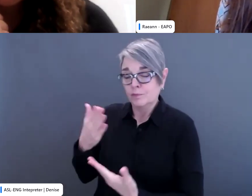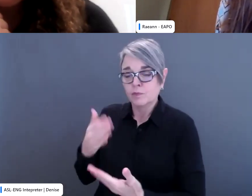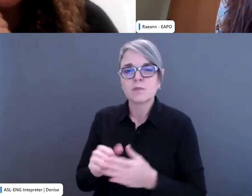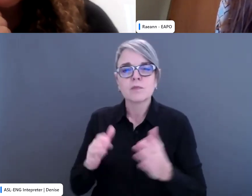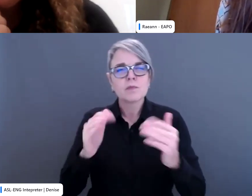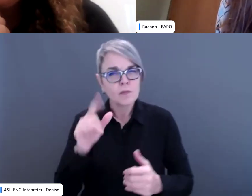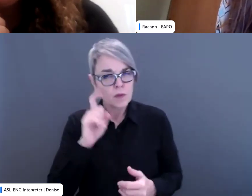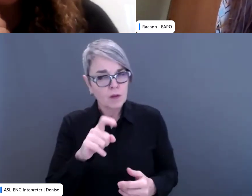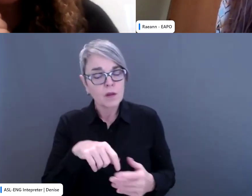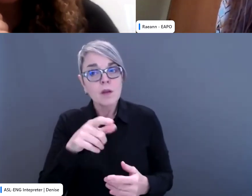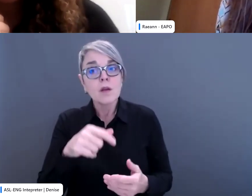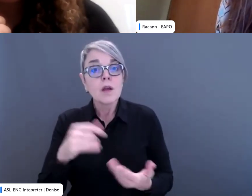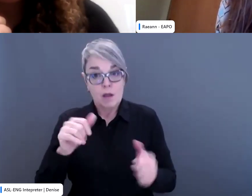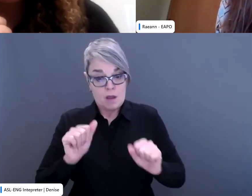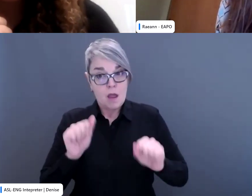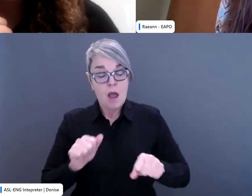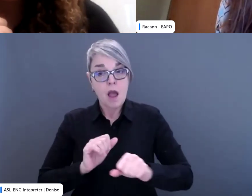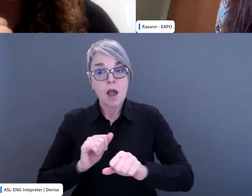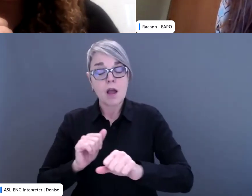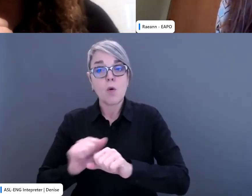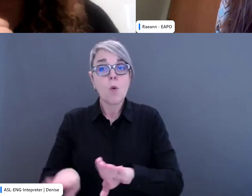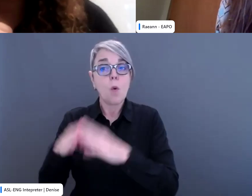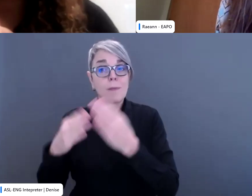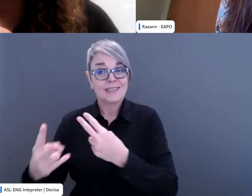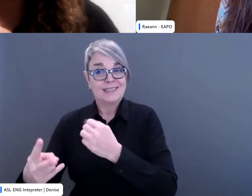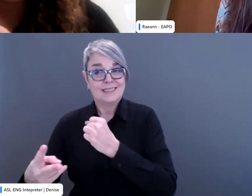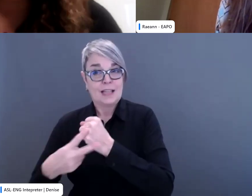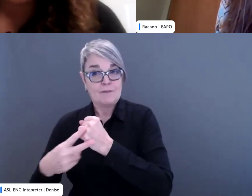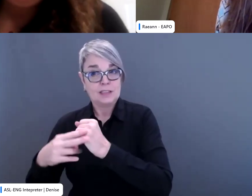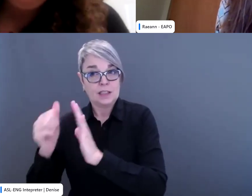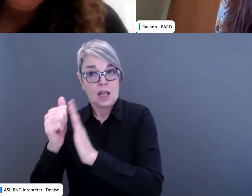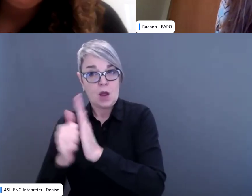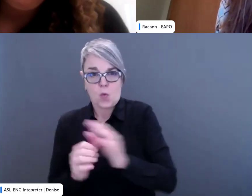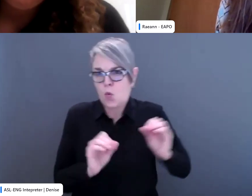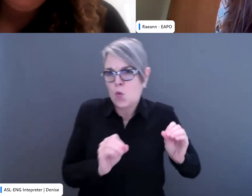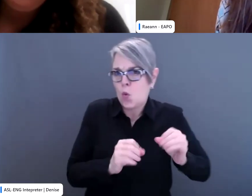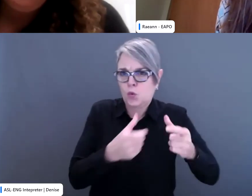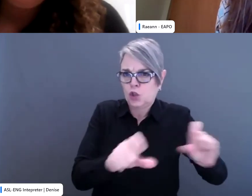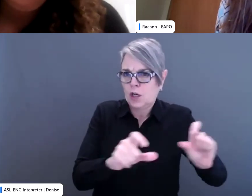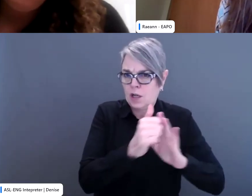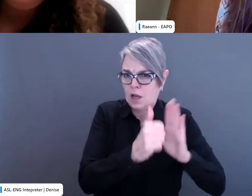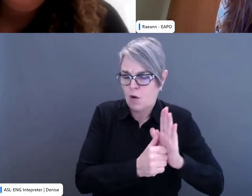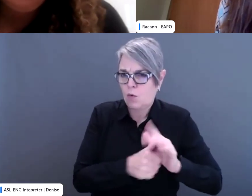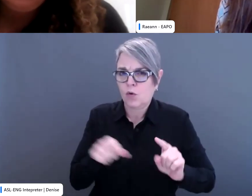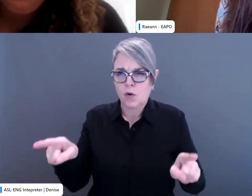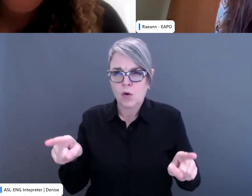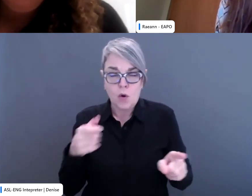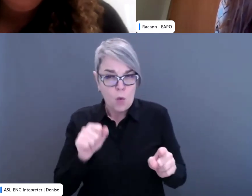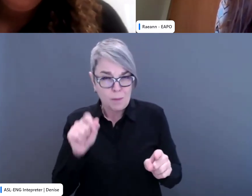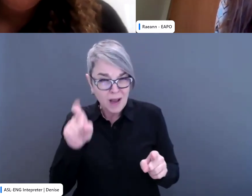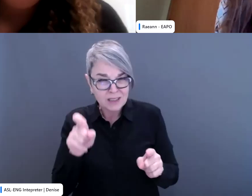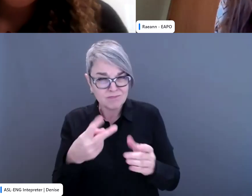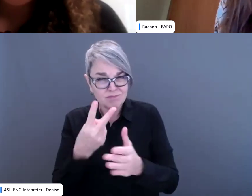account, or do you have to have both? Um, that's a great question. I don't think you need a checking account to have a savings